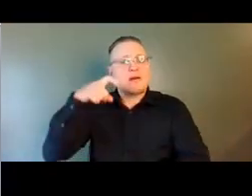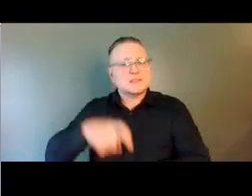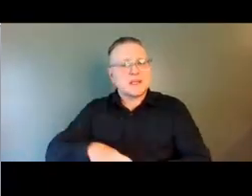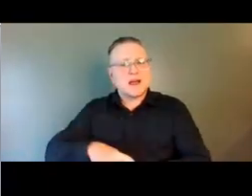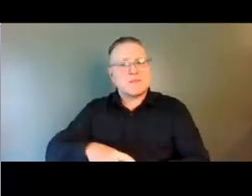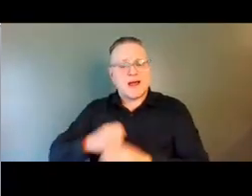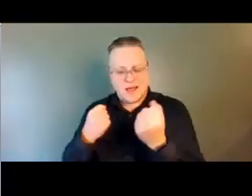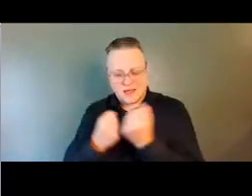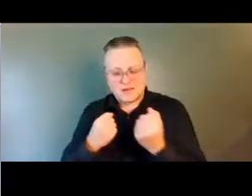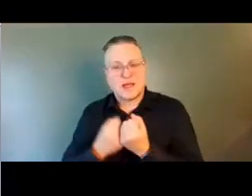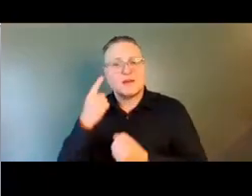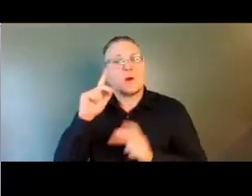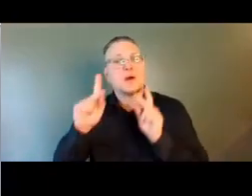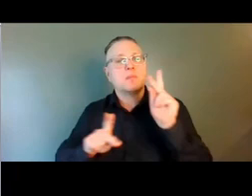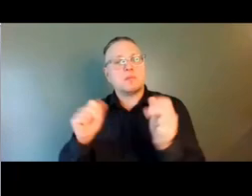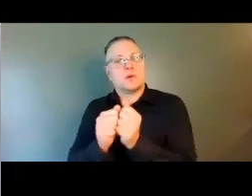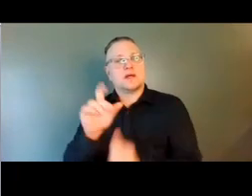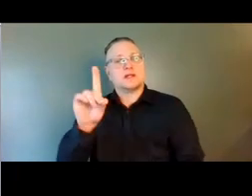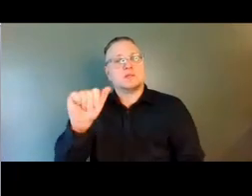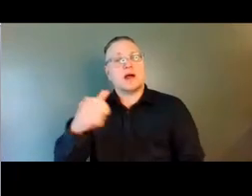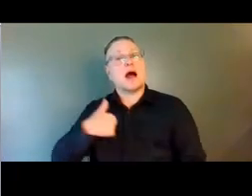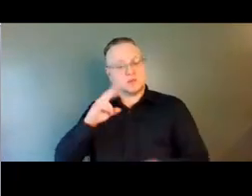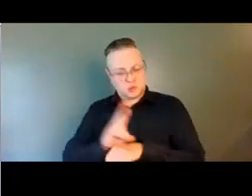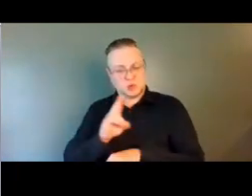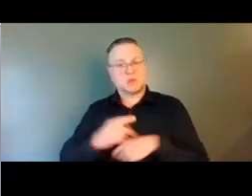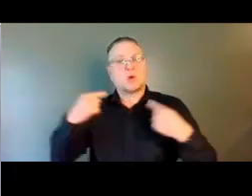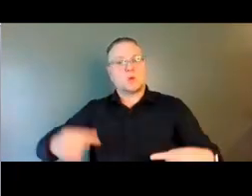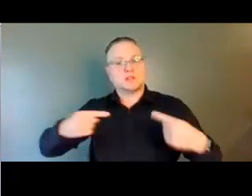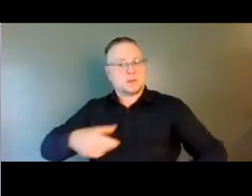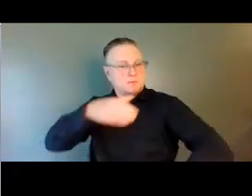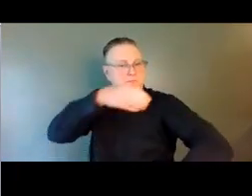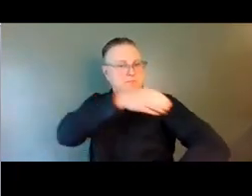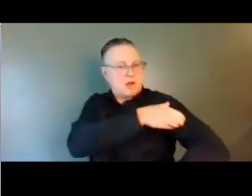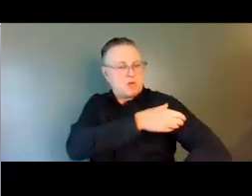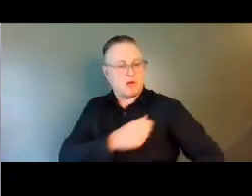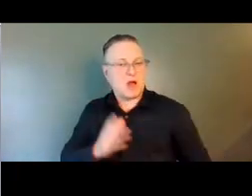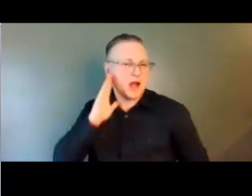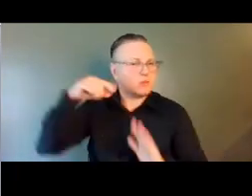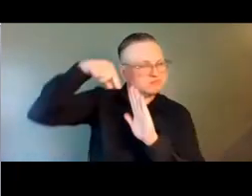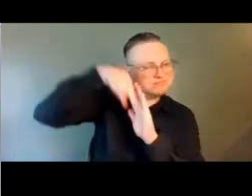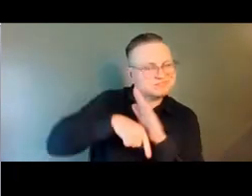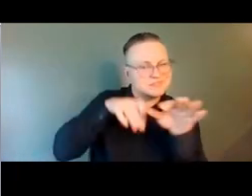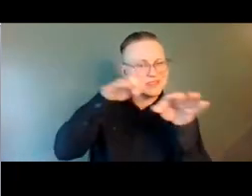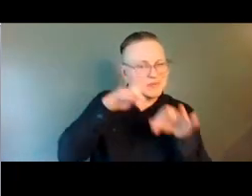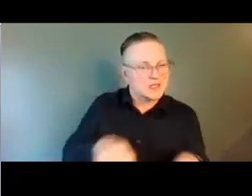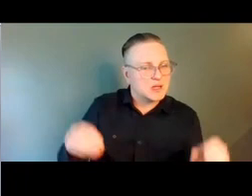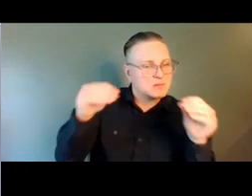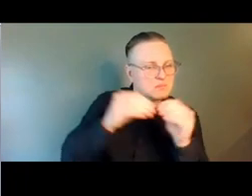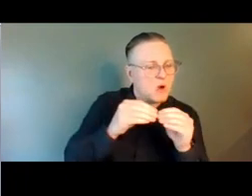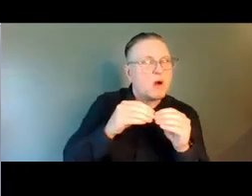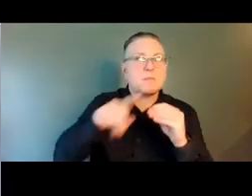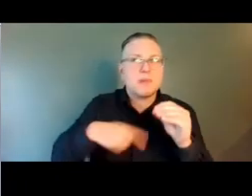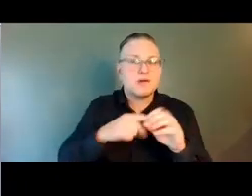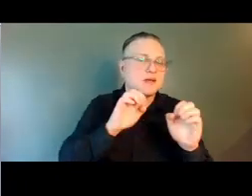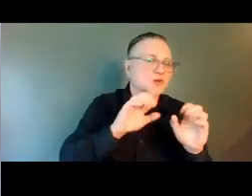power wheelchair, and I will get into more of what I've done, but I've worked mostly in education settings in the public